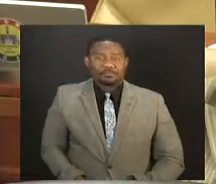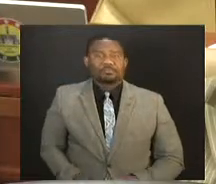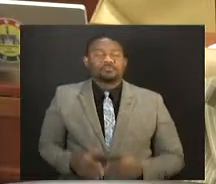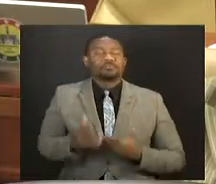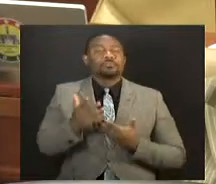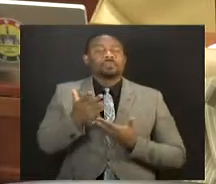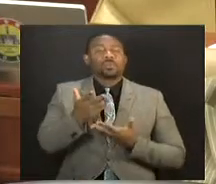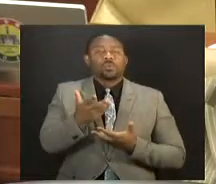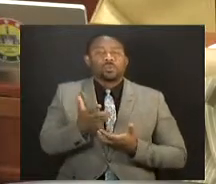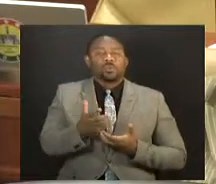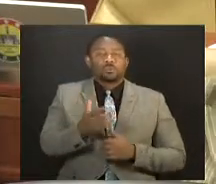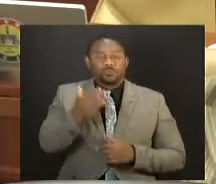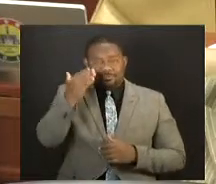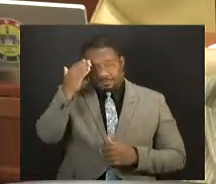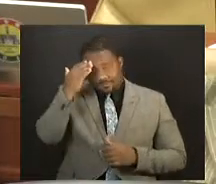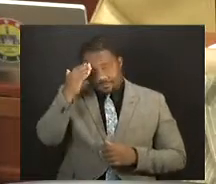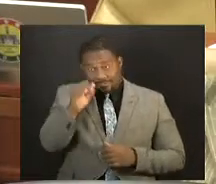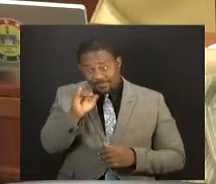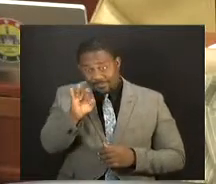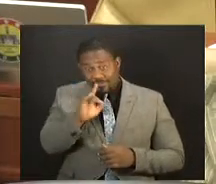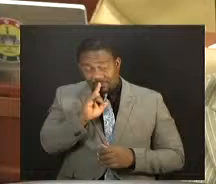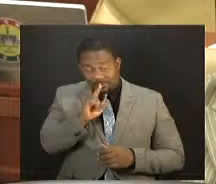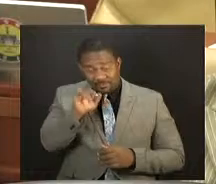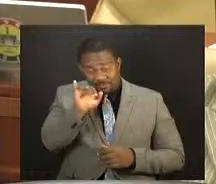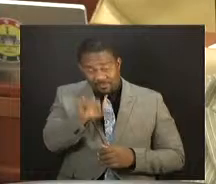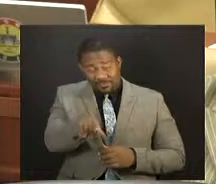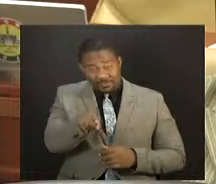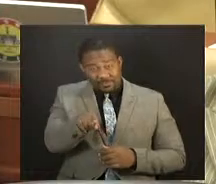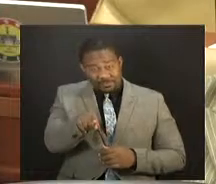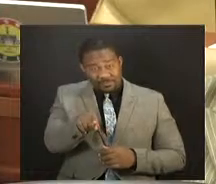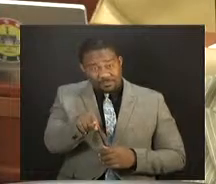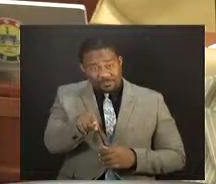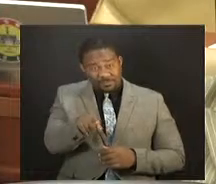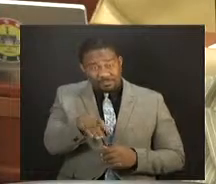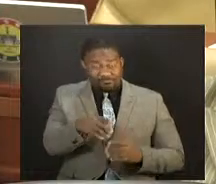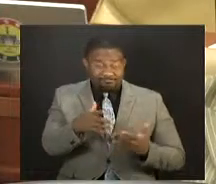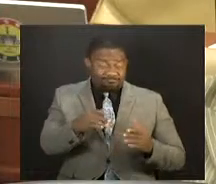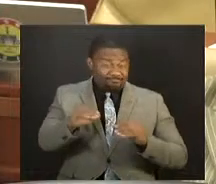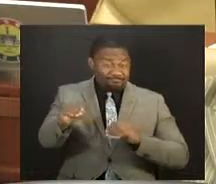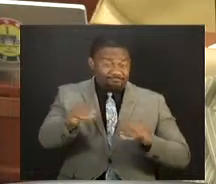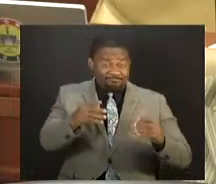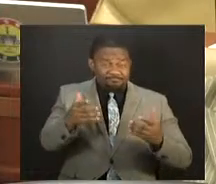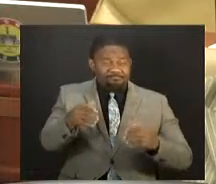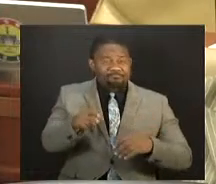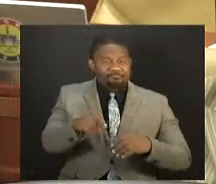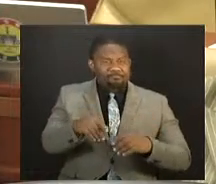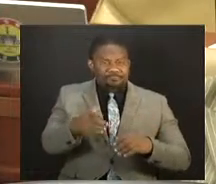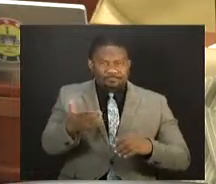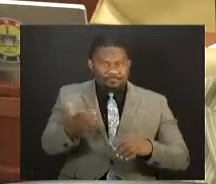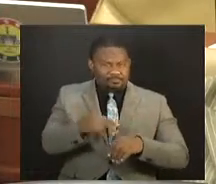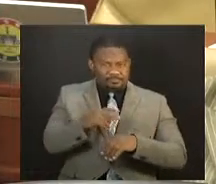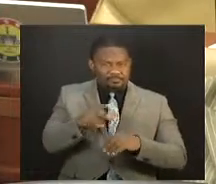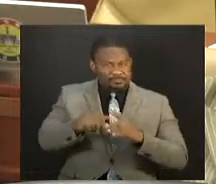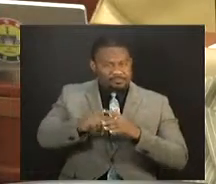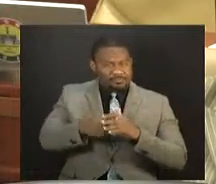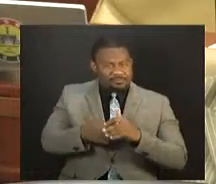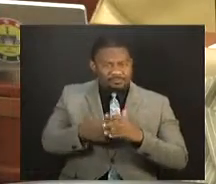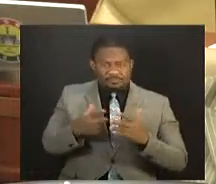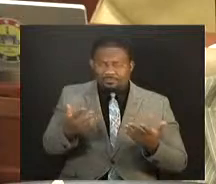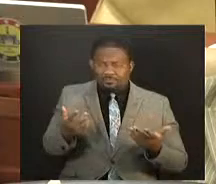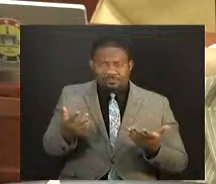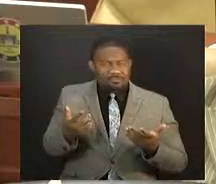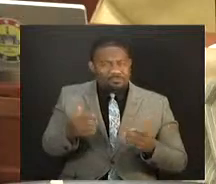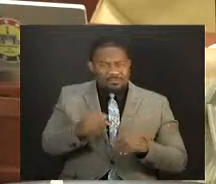cost was a moving target. Because we are in this country, when you people started a national cathedral and every day the figure was going